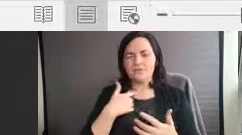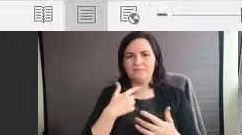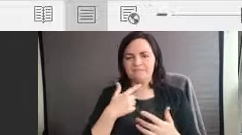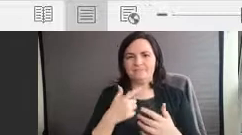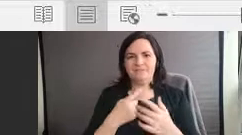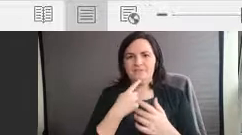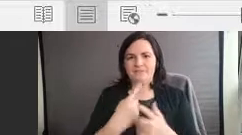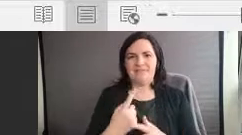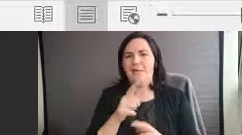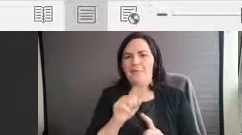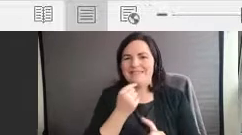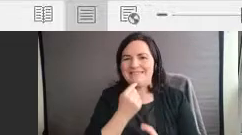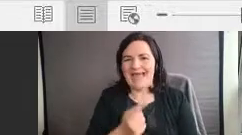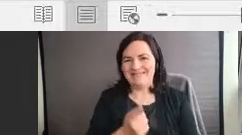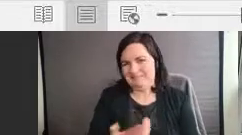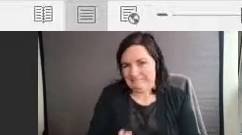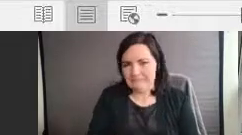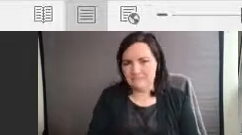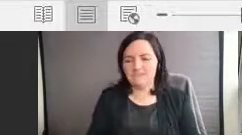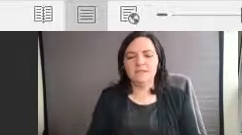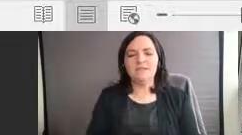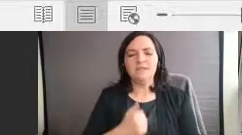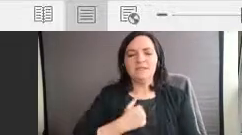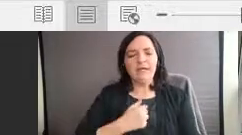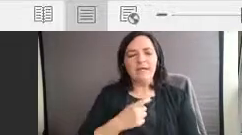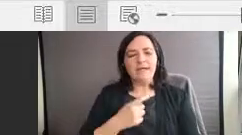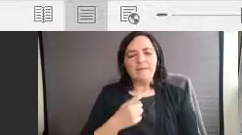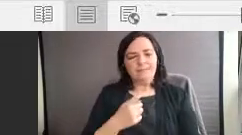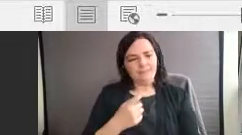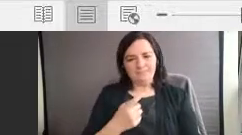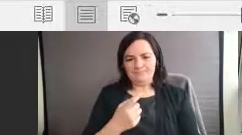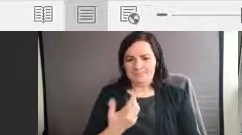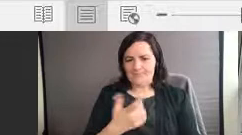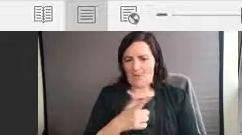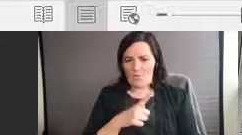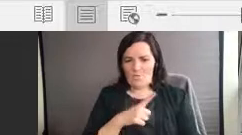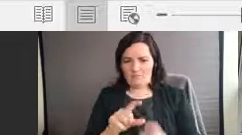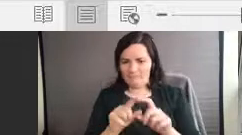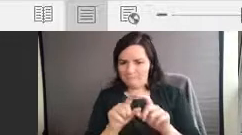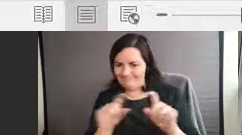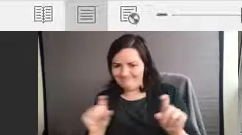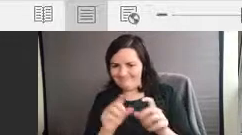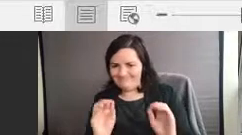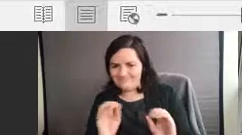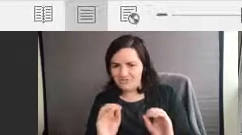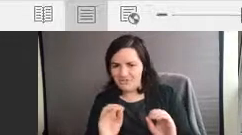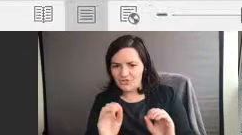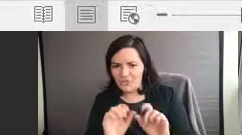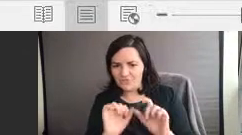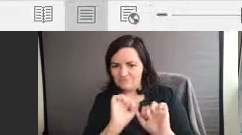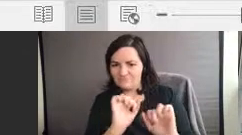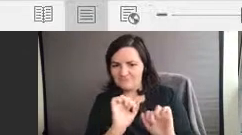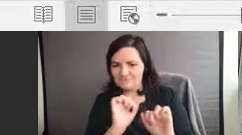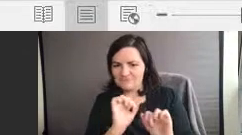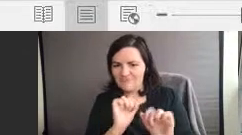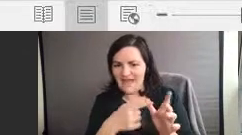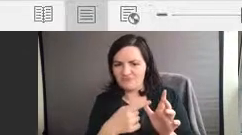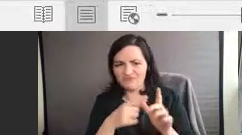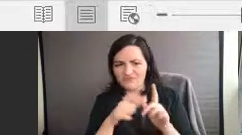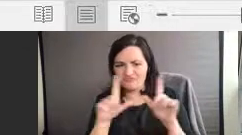your research question there. And I've spoken to a number of you this morning, and a number of you have already got your research question or are very close to having